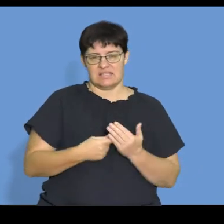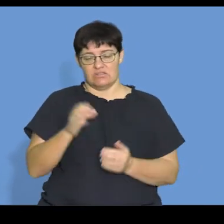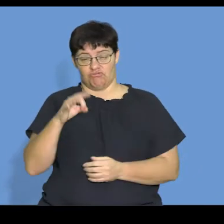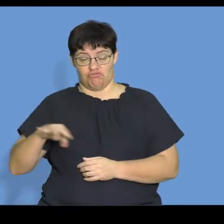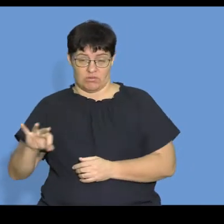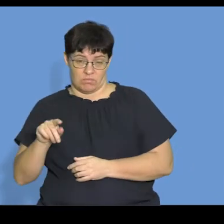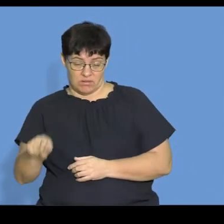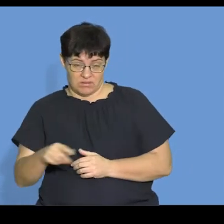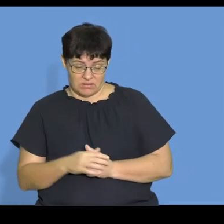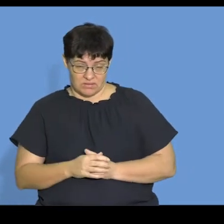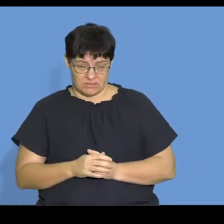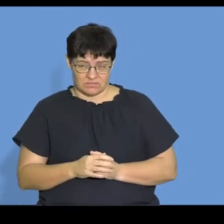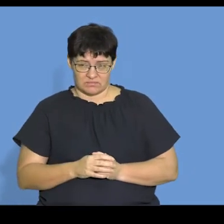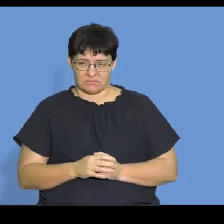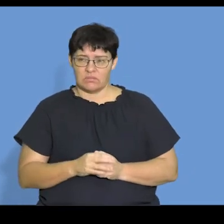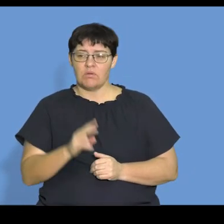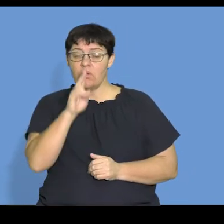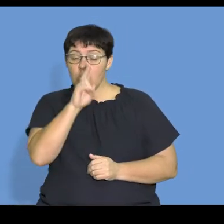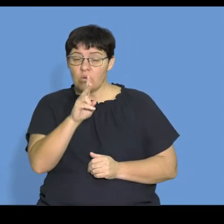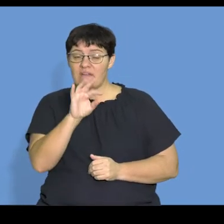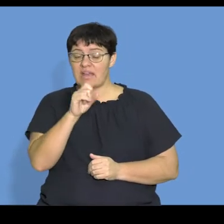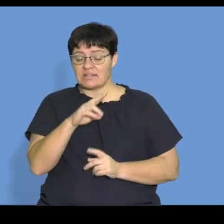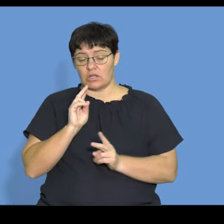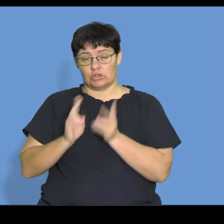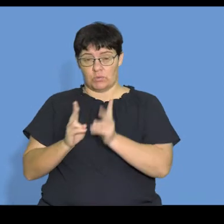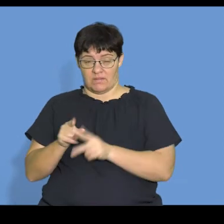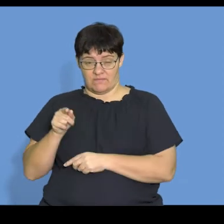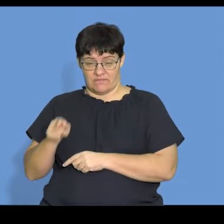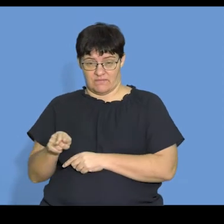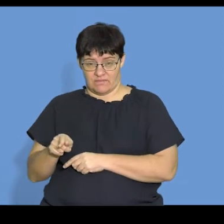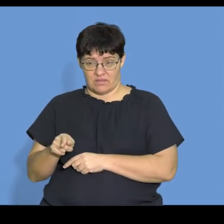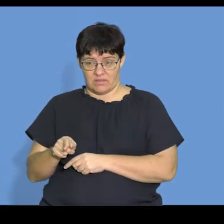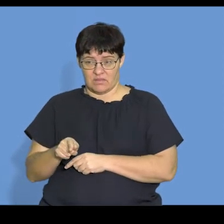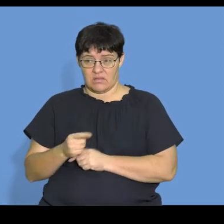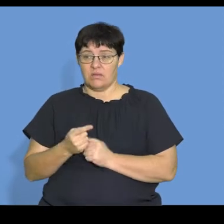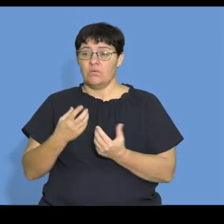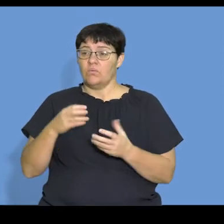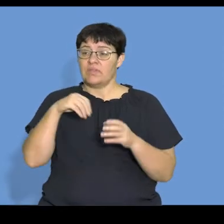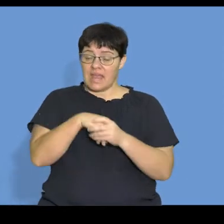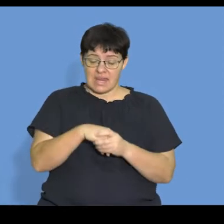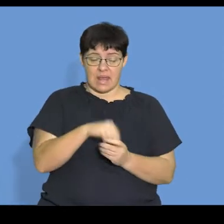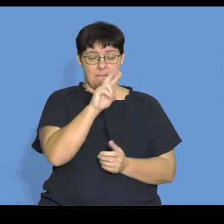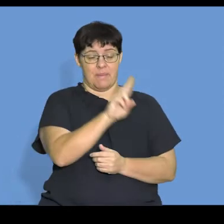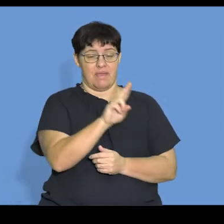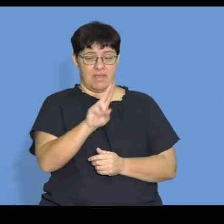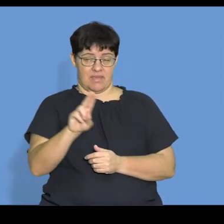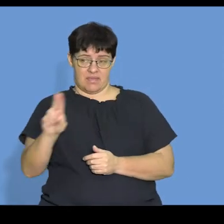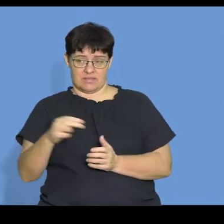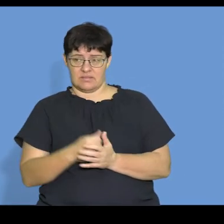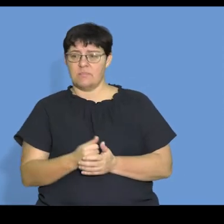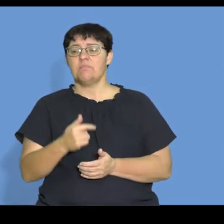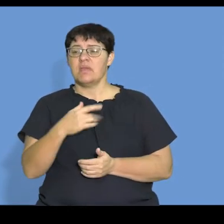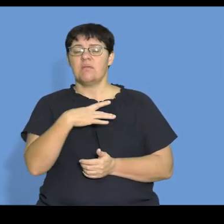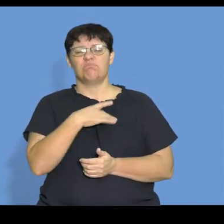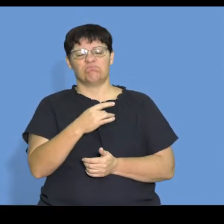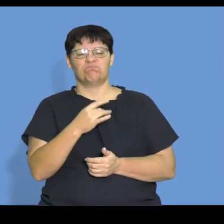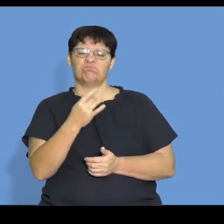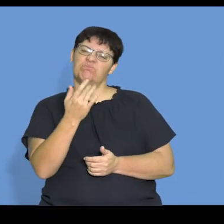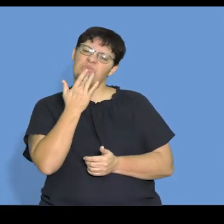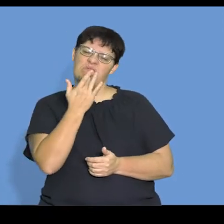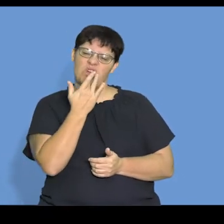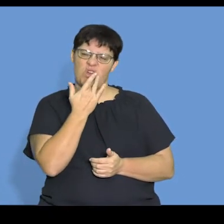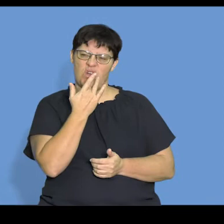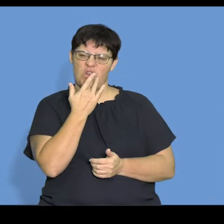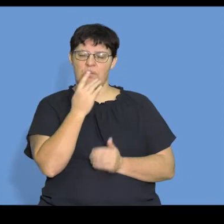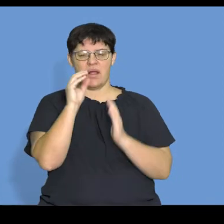to look at the factors of 12 in pairs. So I prefer listing the